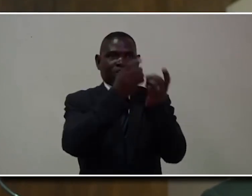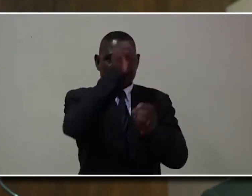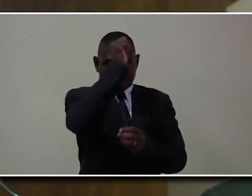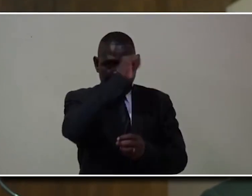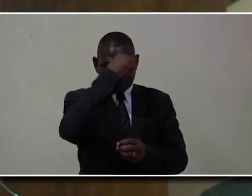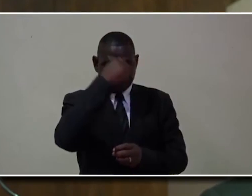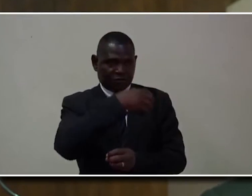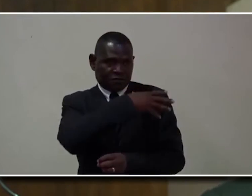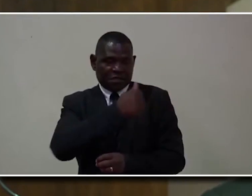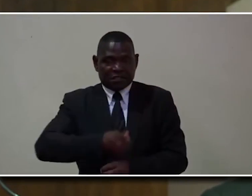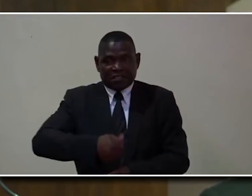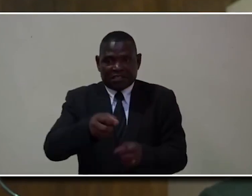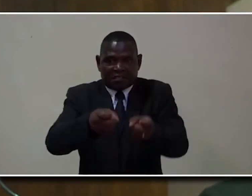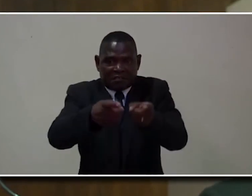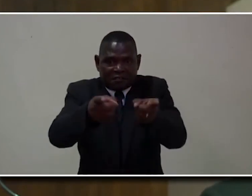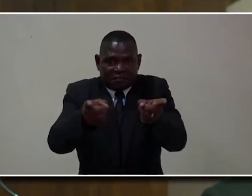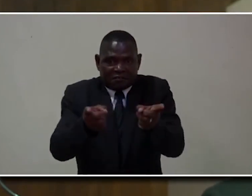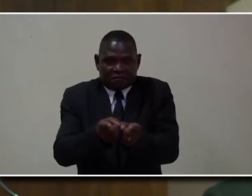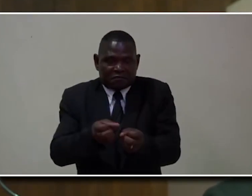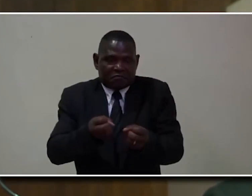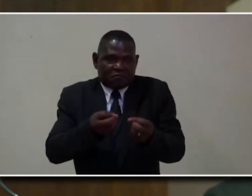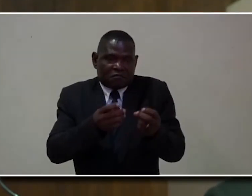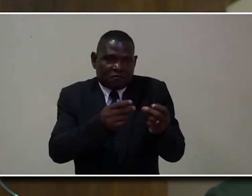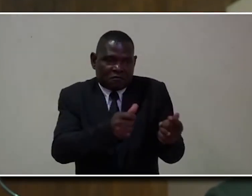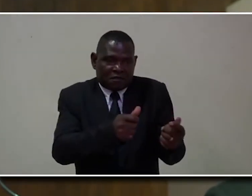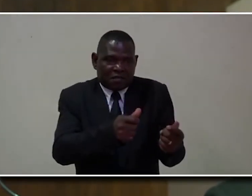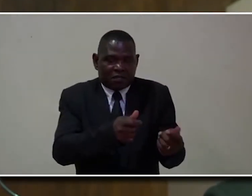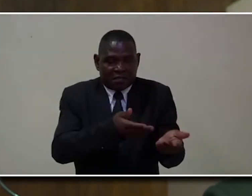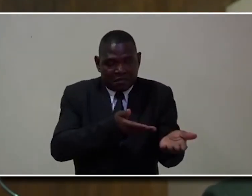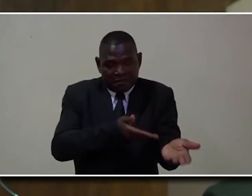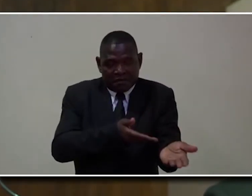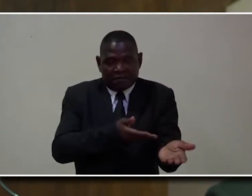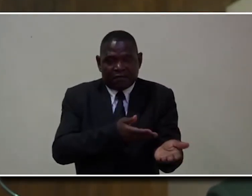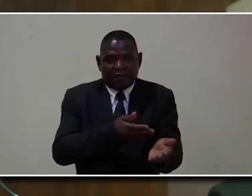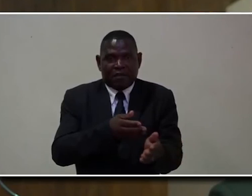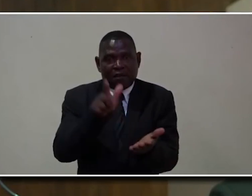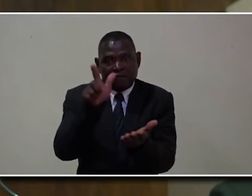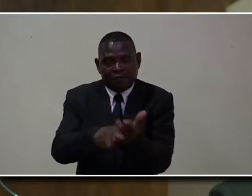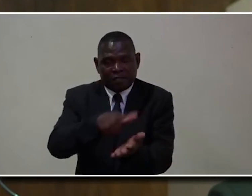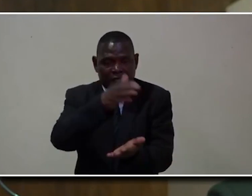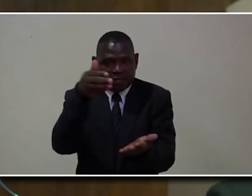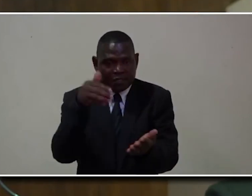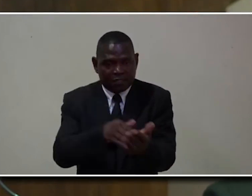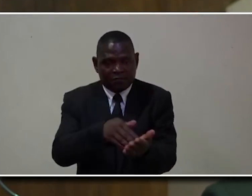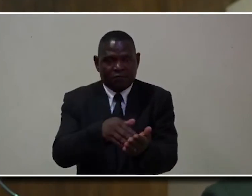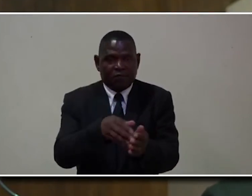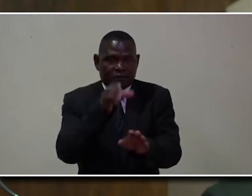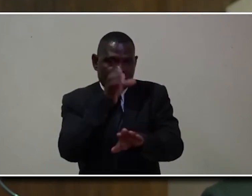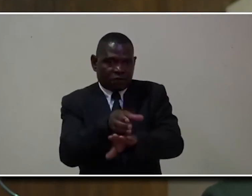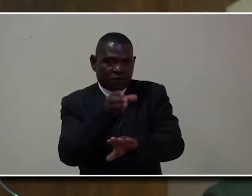here at Central Church Congregation. Okondedwa mtumwi wathu wa chigawo wafika kale ndiyo omwe abwera nawo mulendo wache